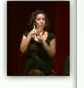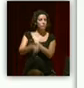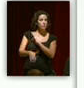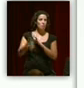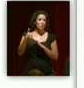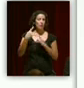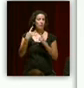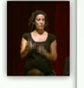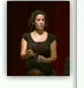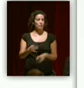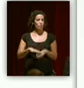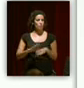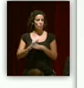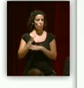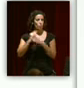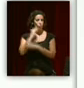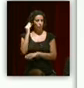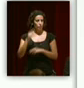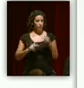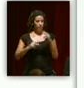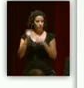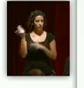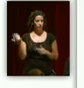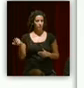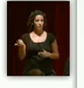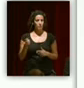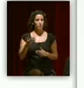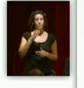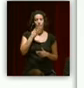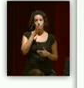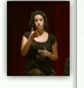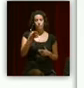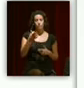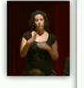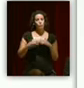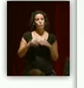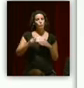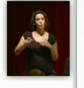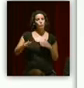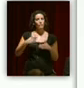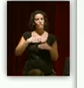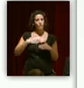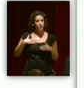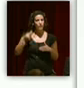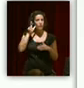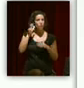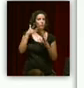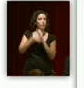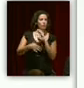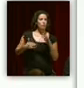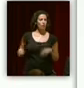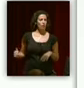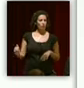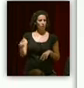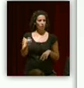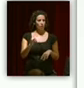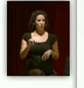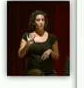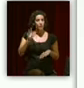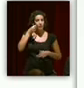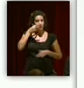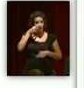So audio description would also be more attractive for production companies. There are many users who want to